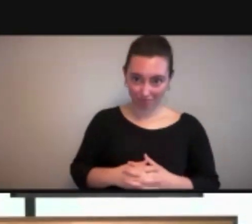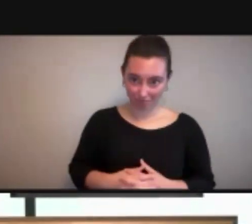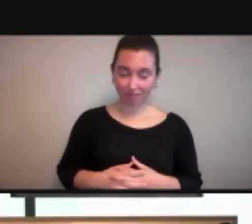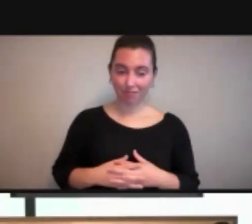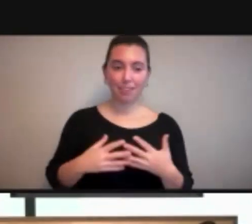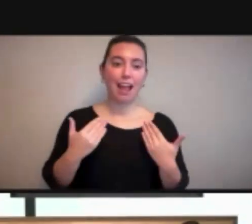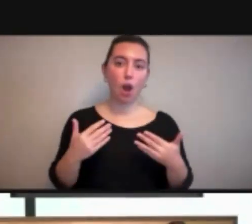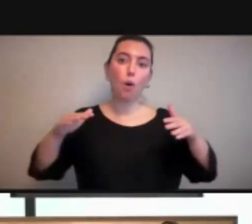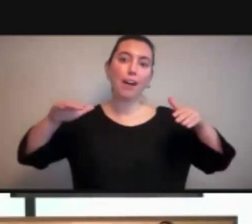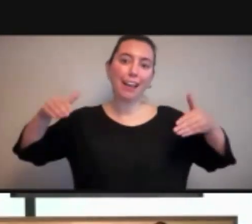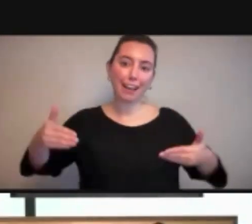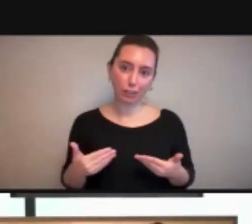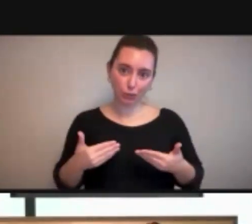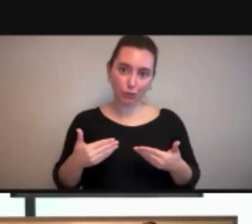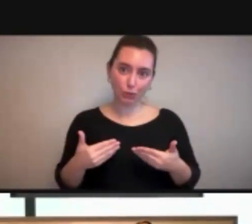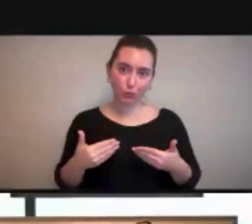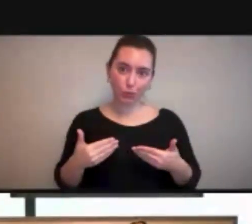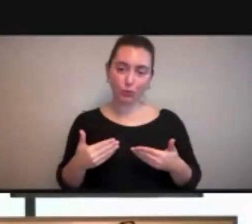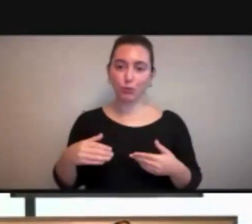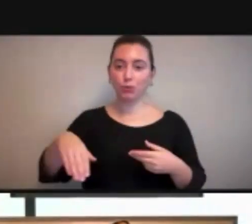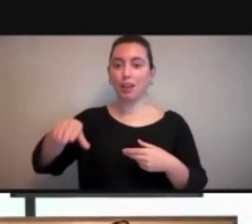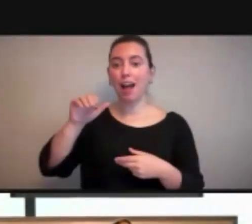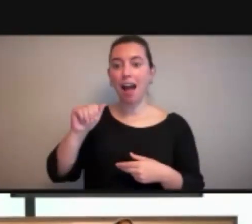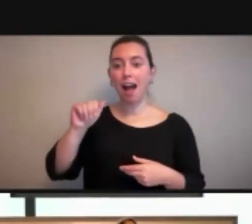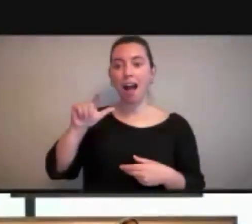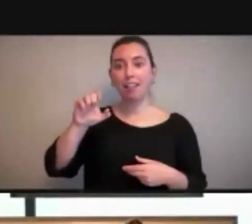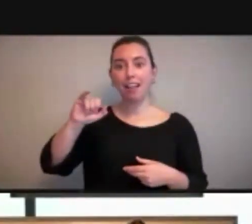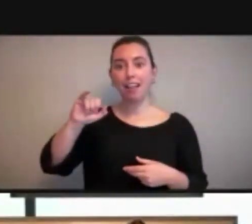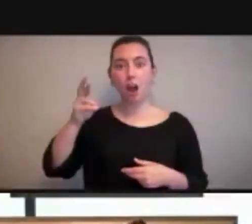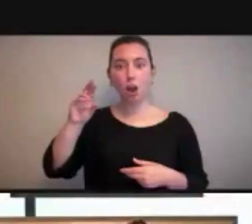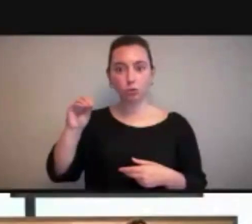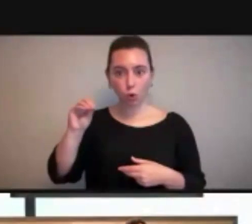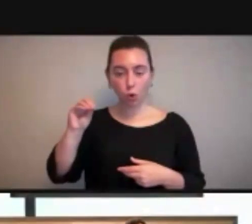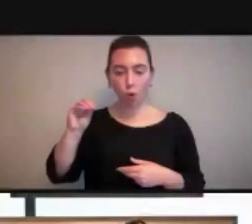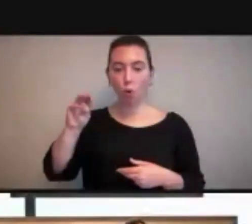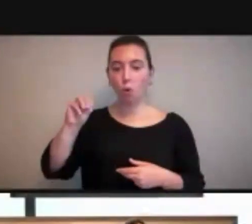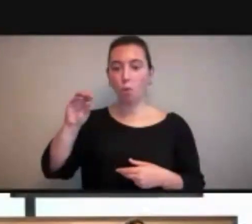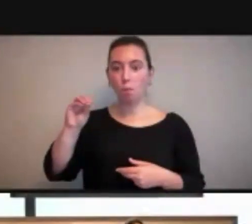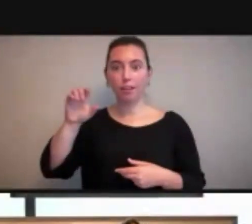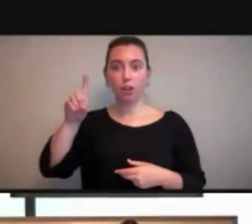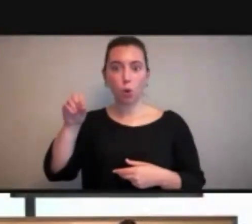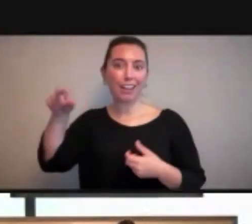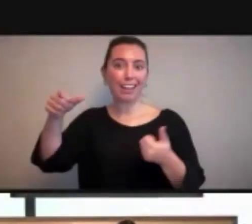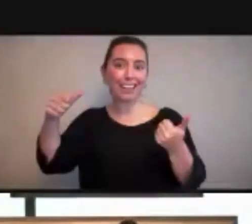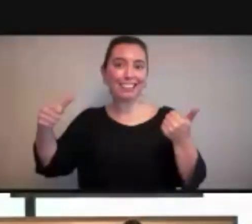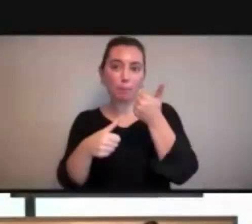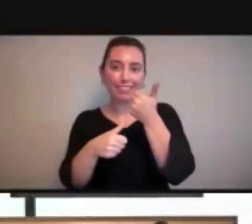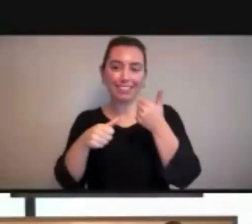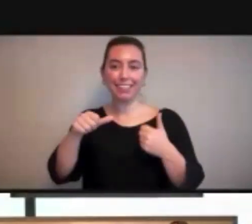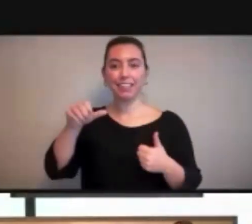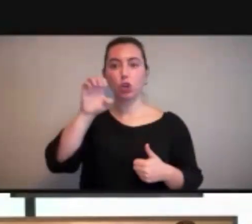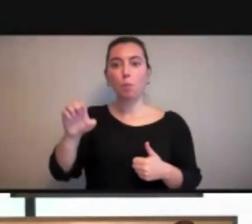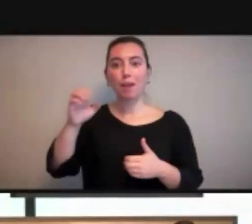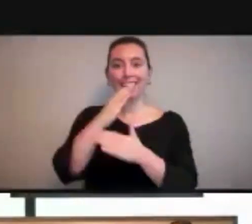you the one and only Alejandro Moledo del Río, who is the deputy of the European Disability Forum and also head